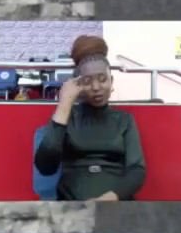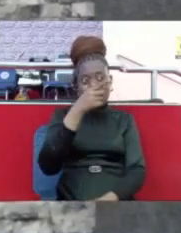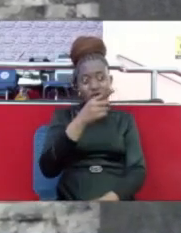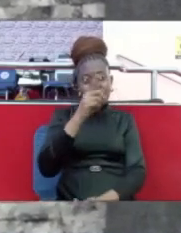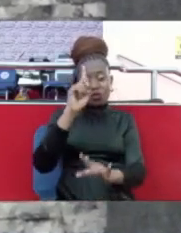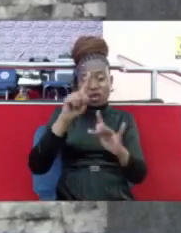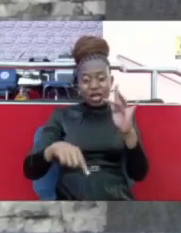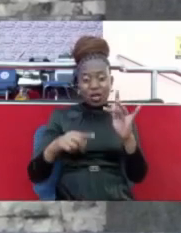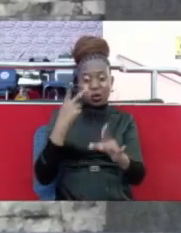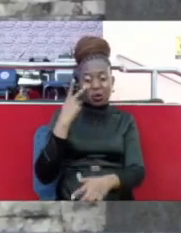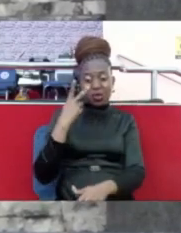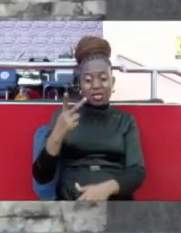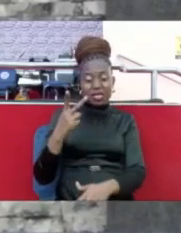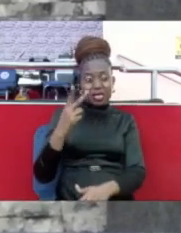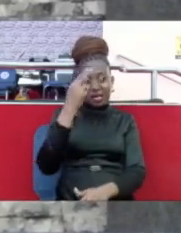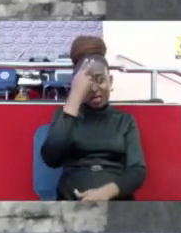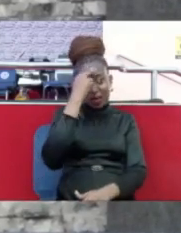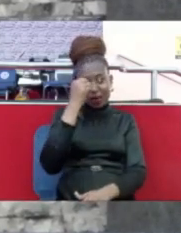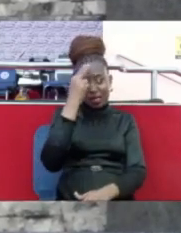doesn't mean they don't exist.